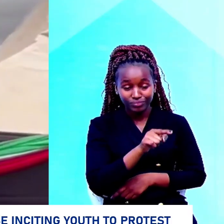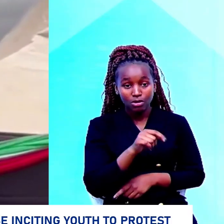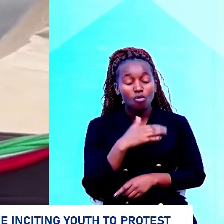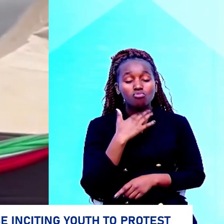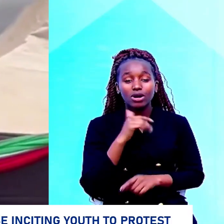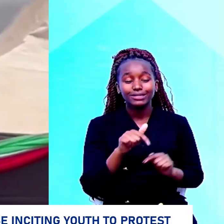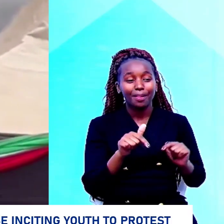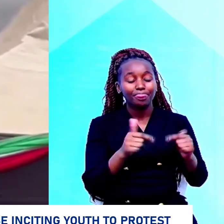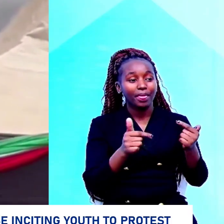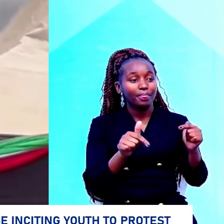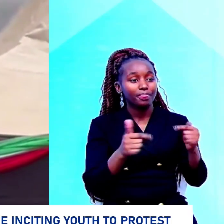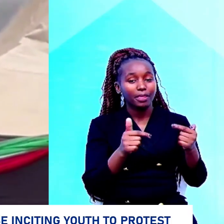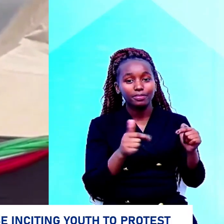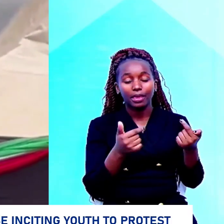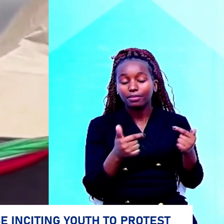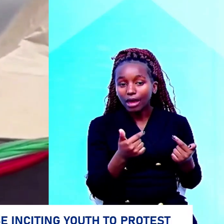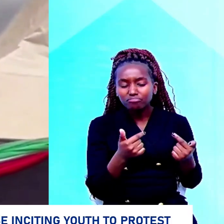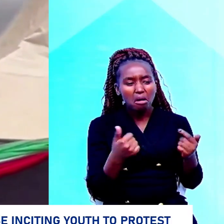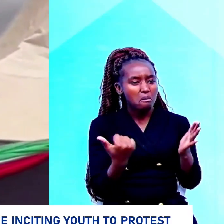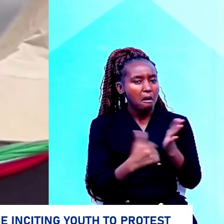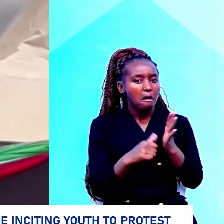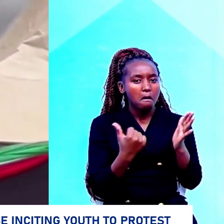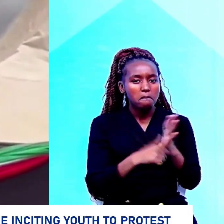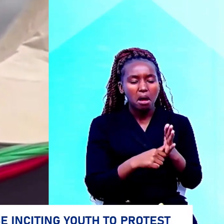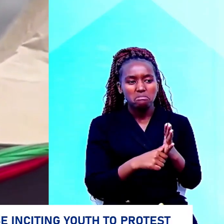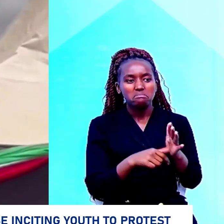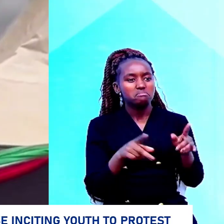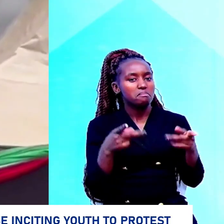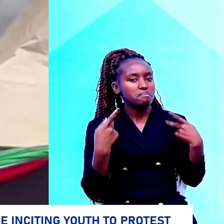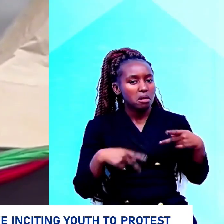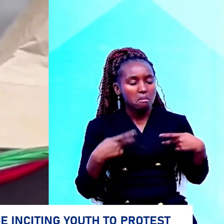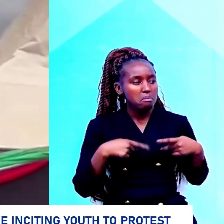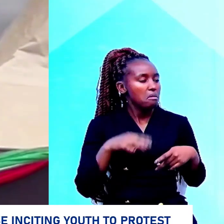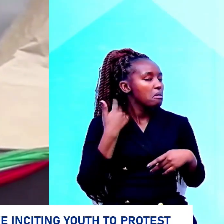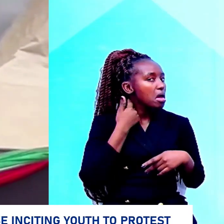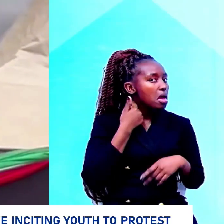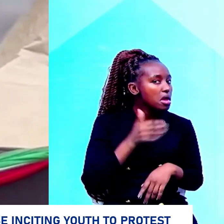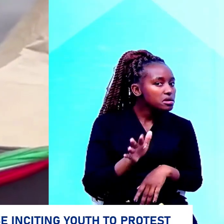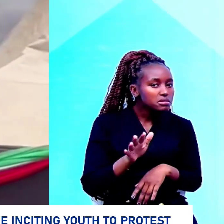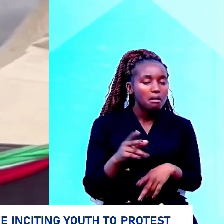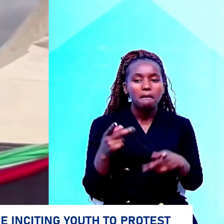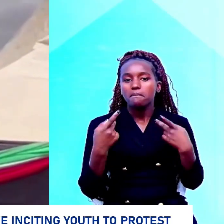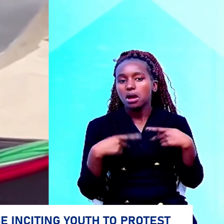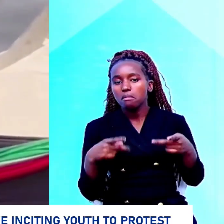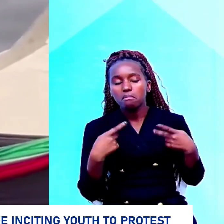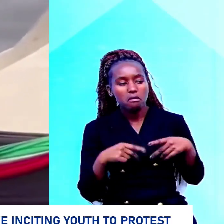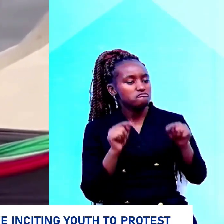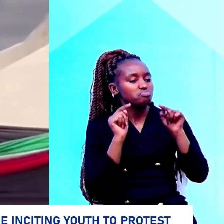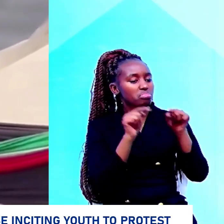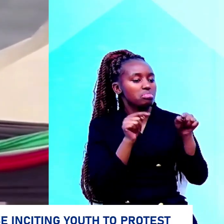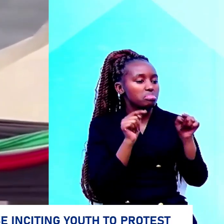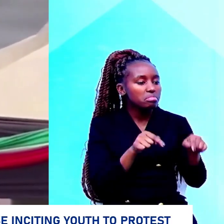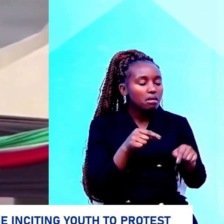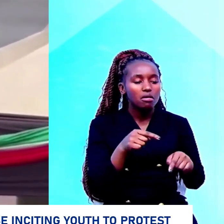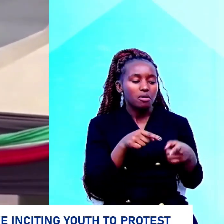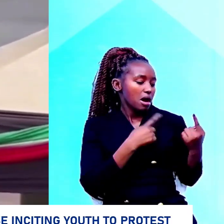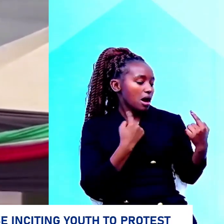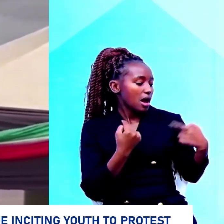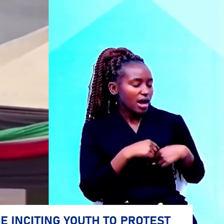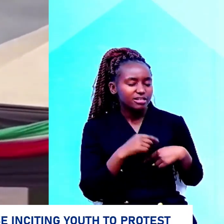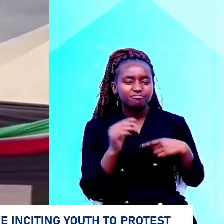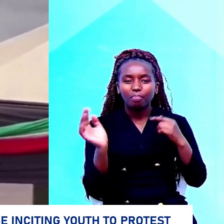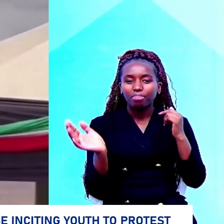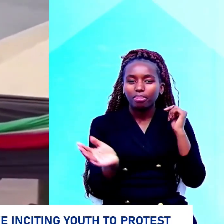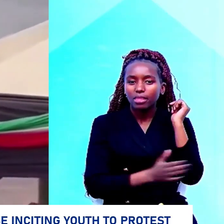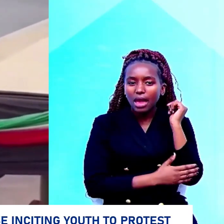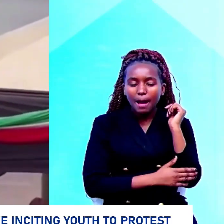furugu, kuchochewa na watu ya chuki, kuchochewa na watu ya roho chafu, watu ambao wako